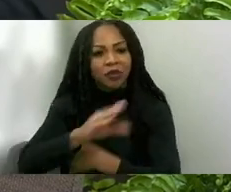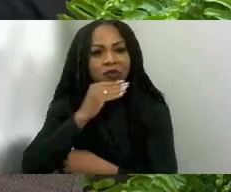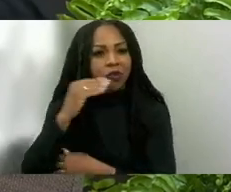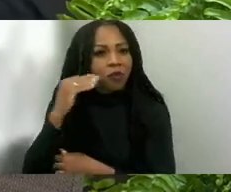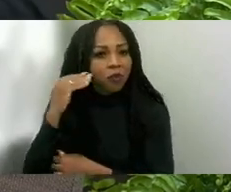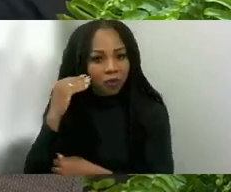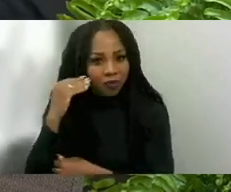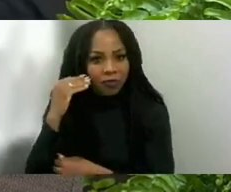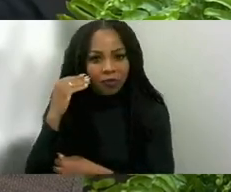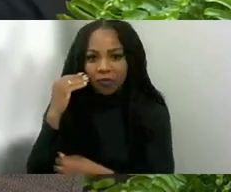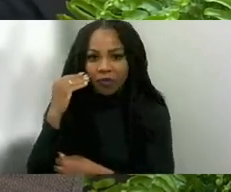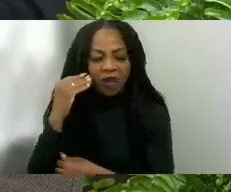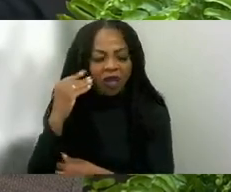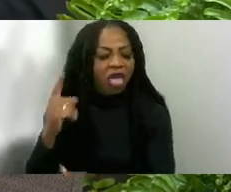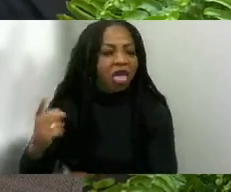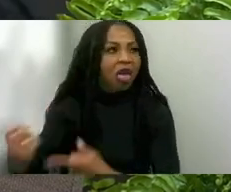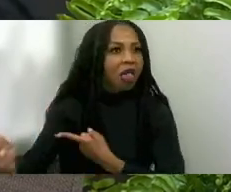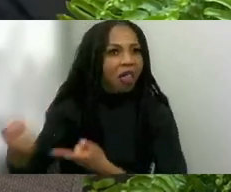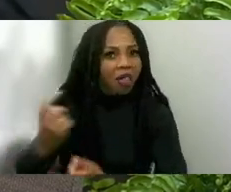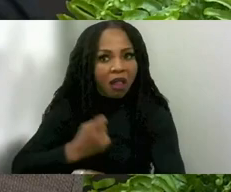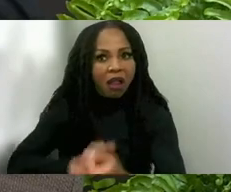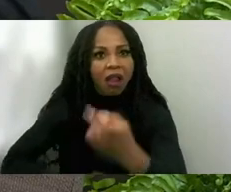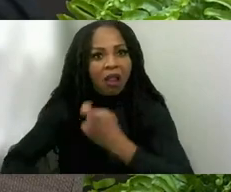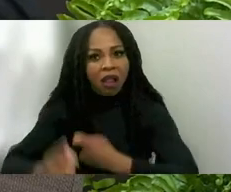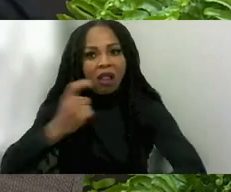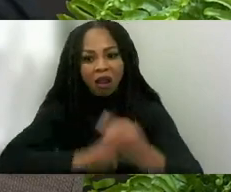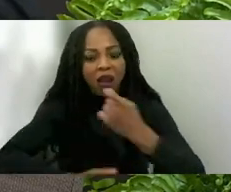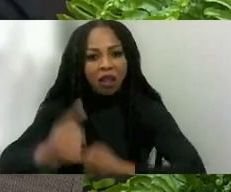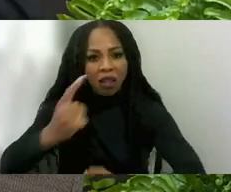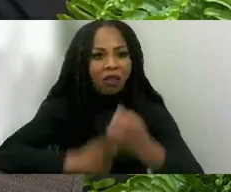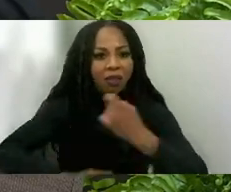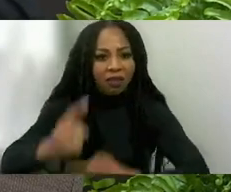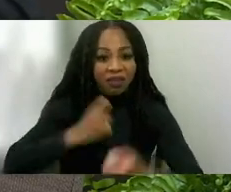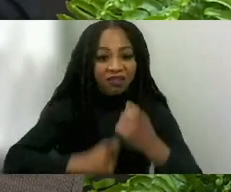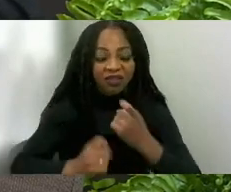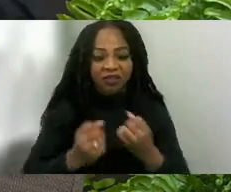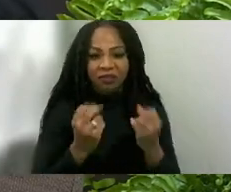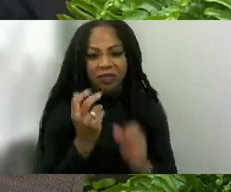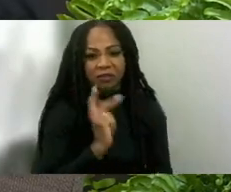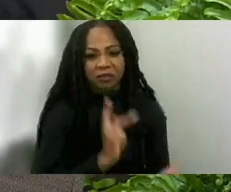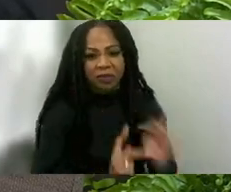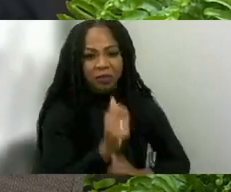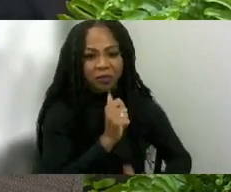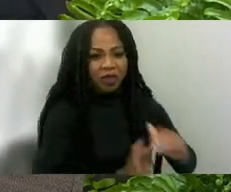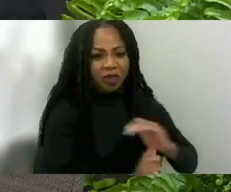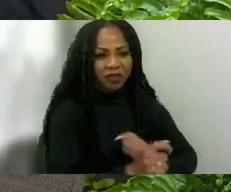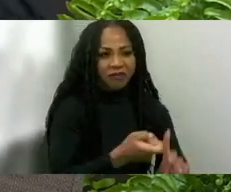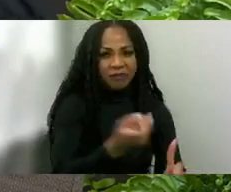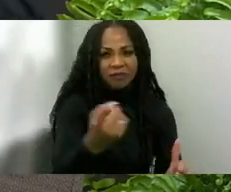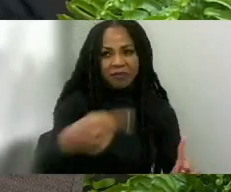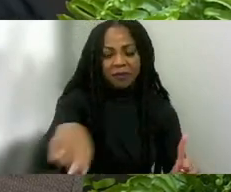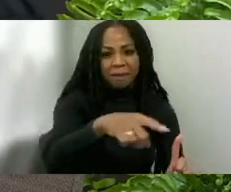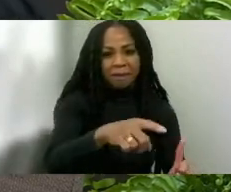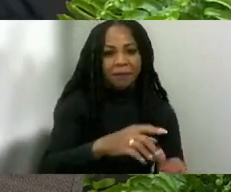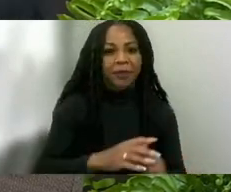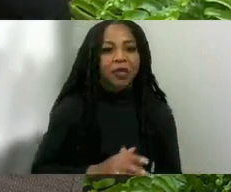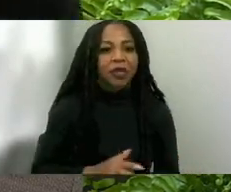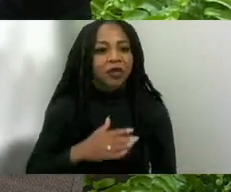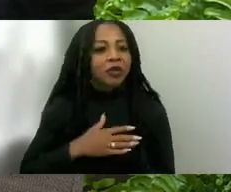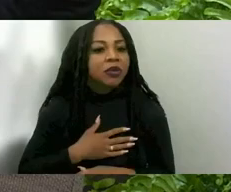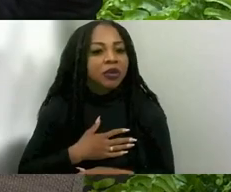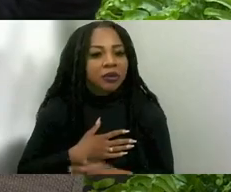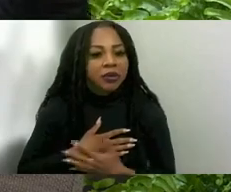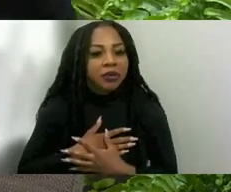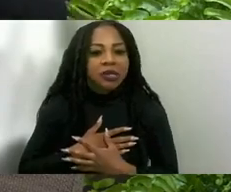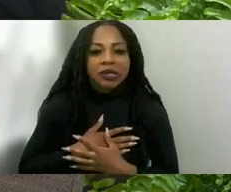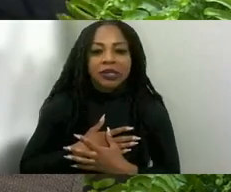forever questions. And a lot of people were hiding from them. So my Aunt Jessie, she said, "Oh man," and like